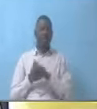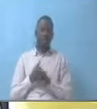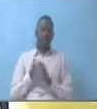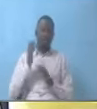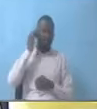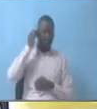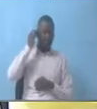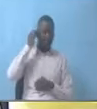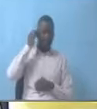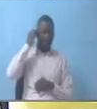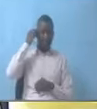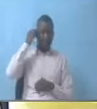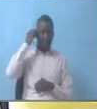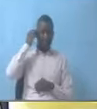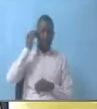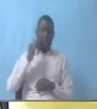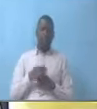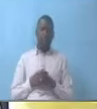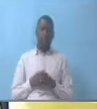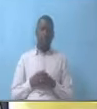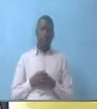That were enacted by the council.